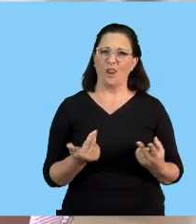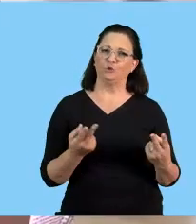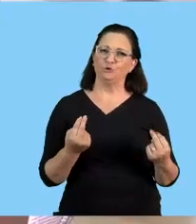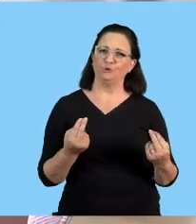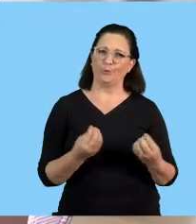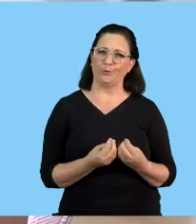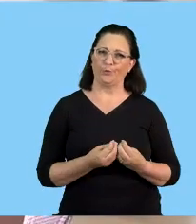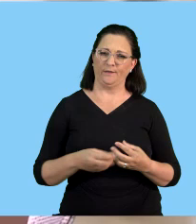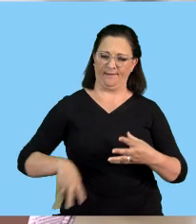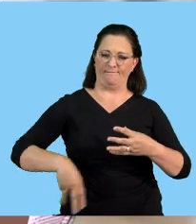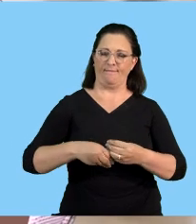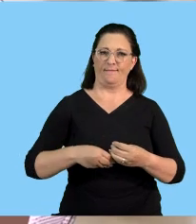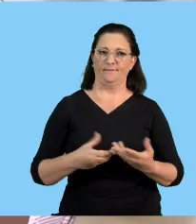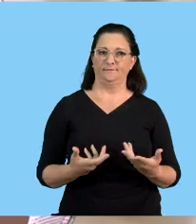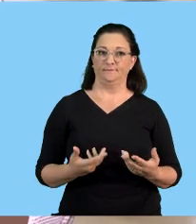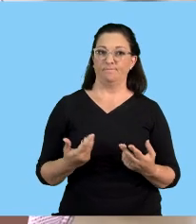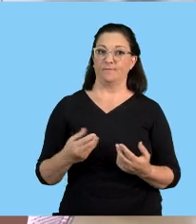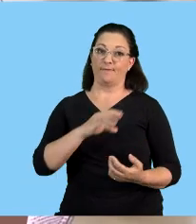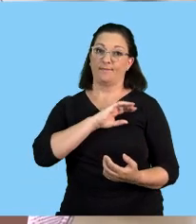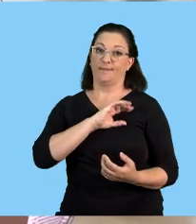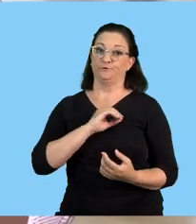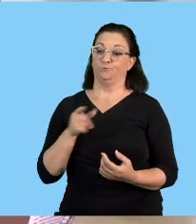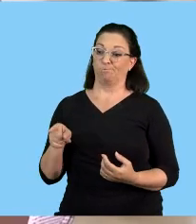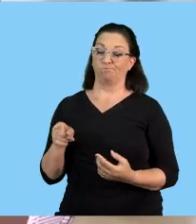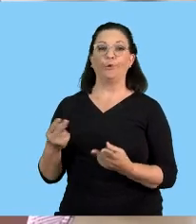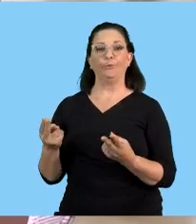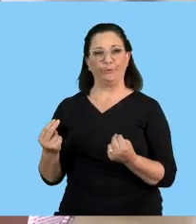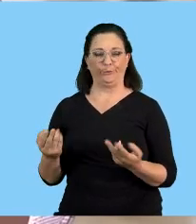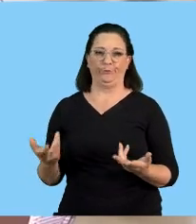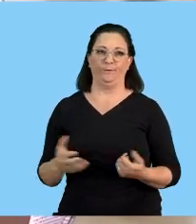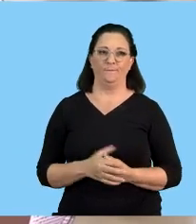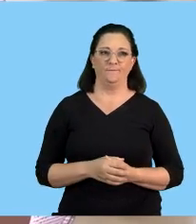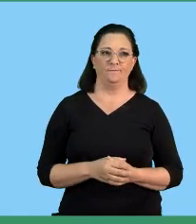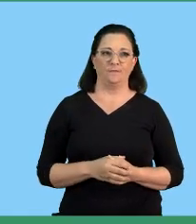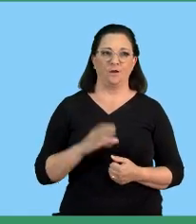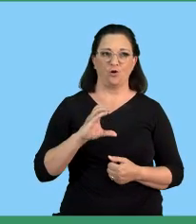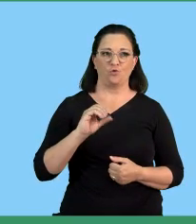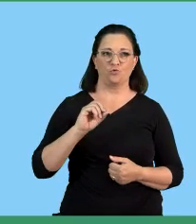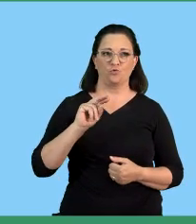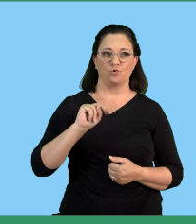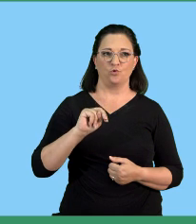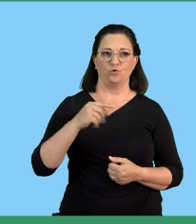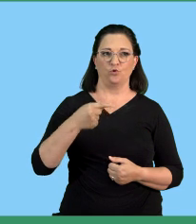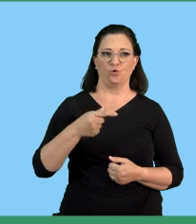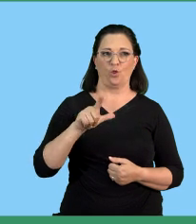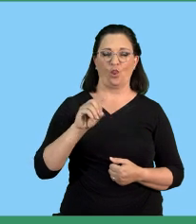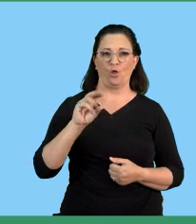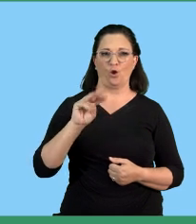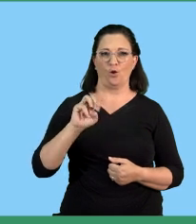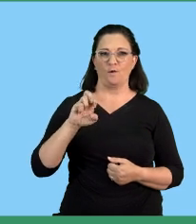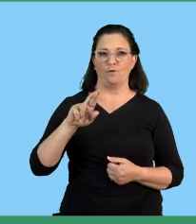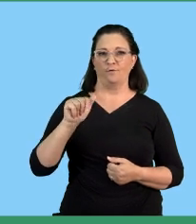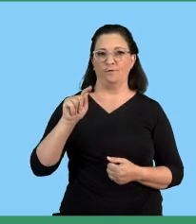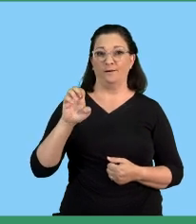thing, or a new thing rather. So it appeals to new groups of customers. Right. Conglomerate diversification means that